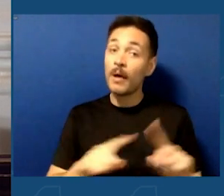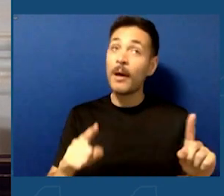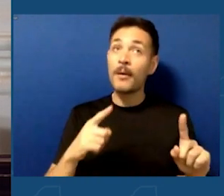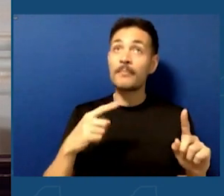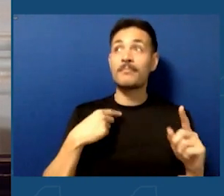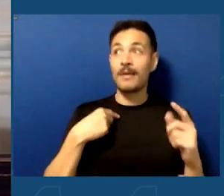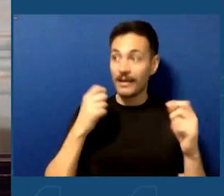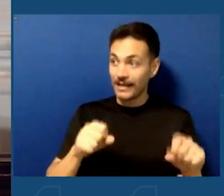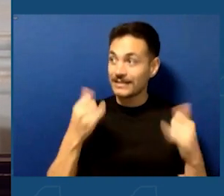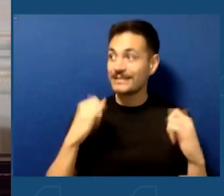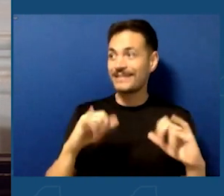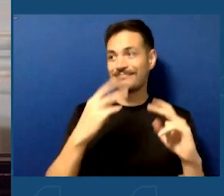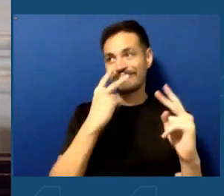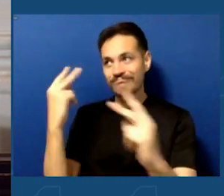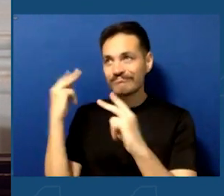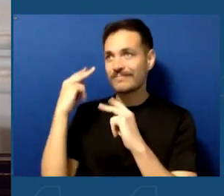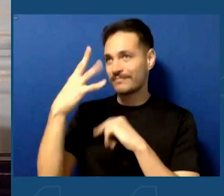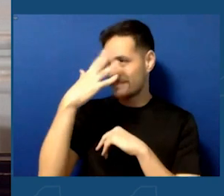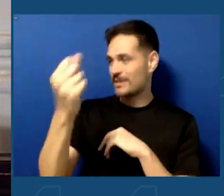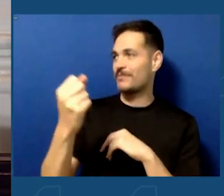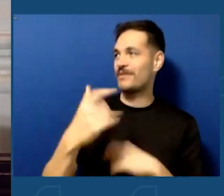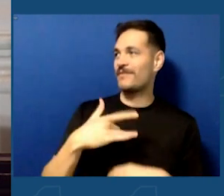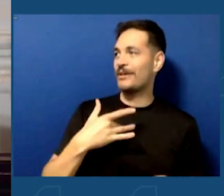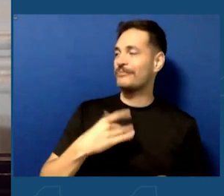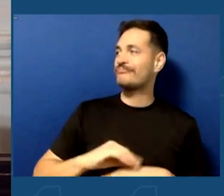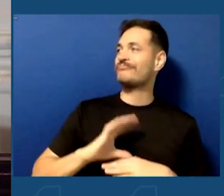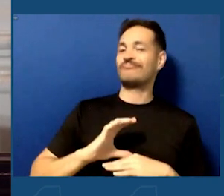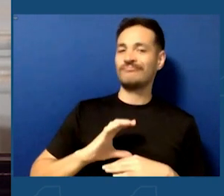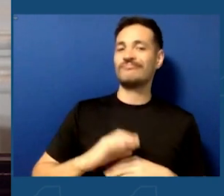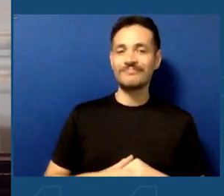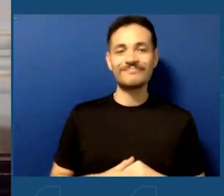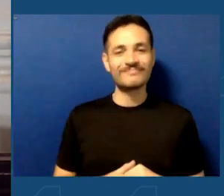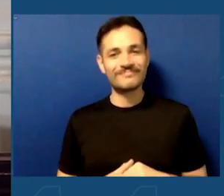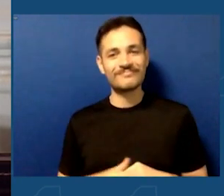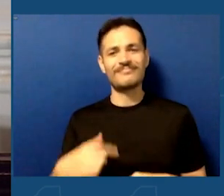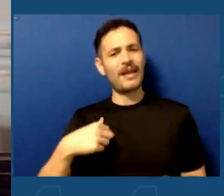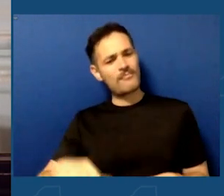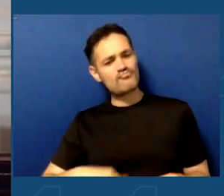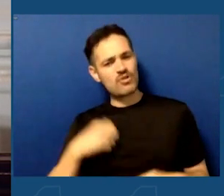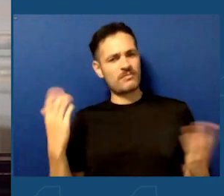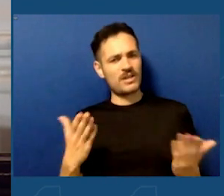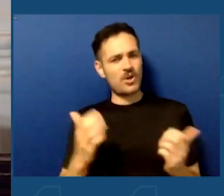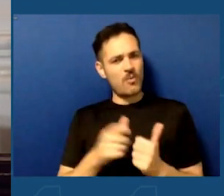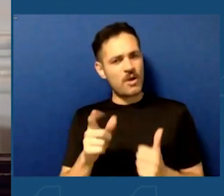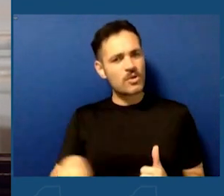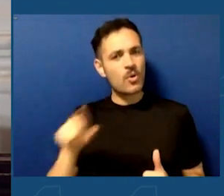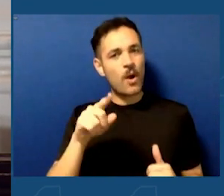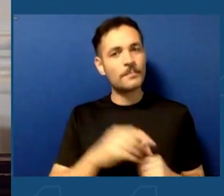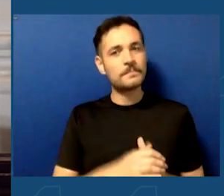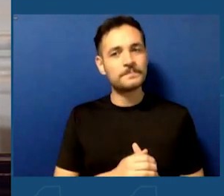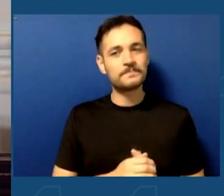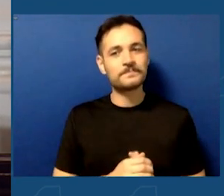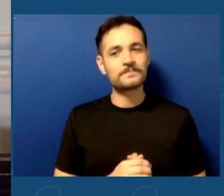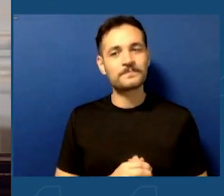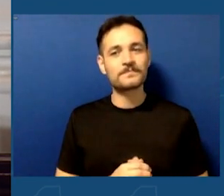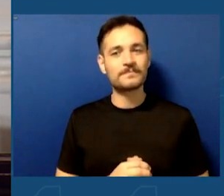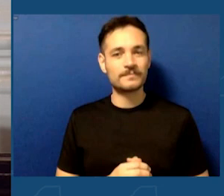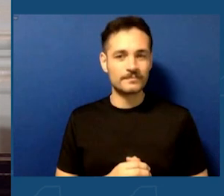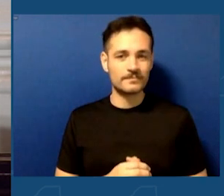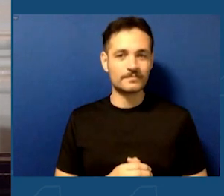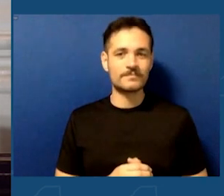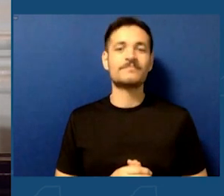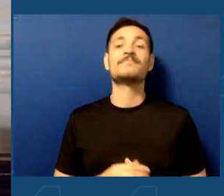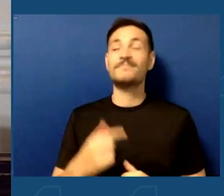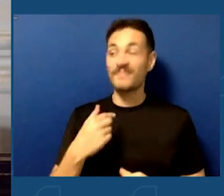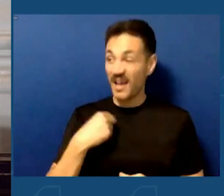proud to be here with you all today. Know that I am someone who's tried in every capacity of service to bring people